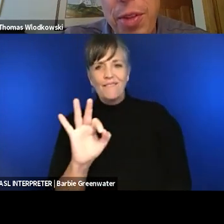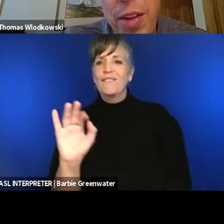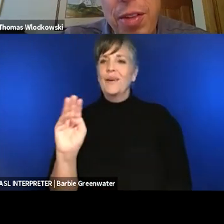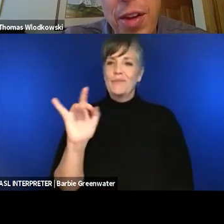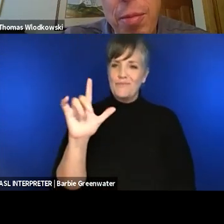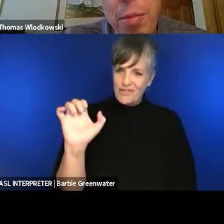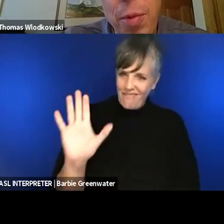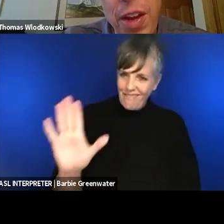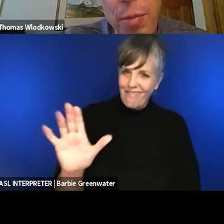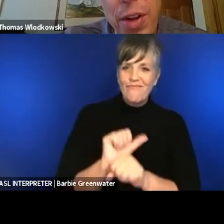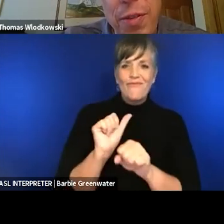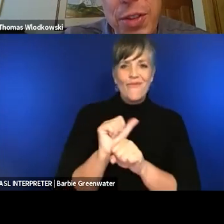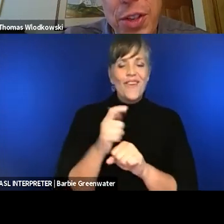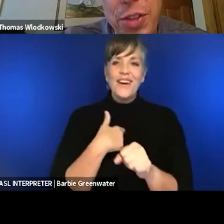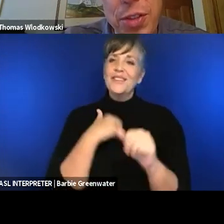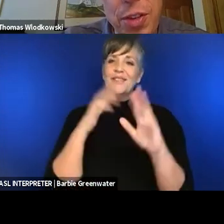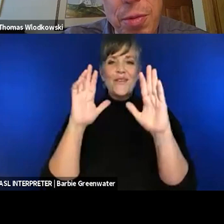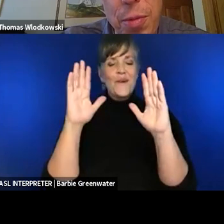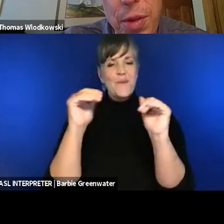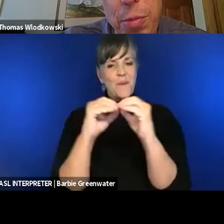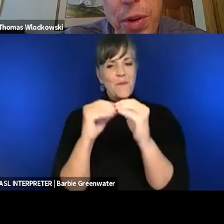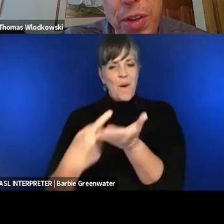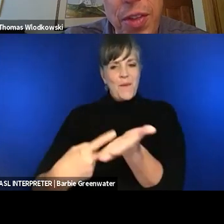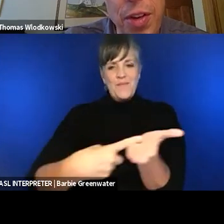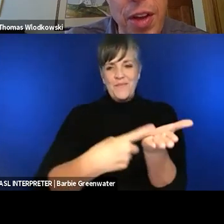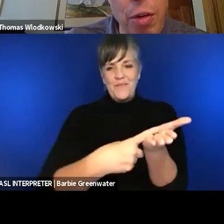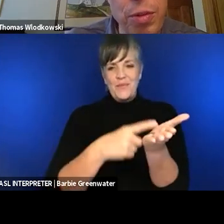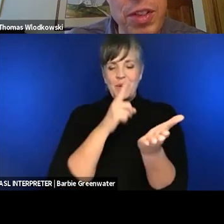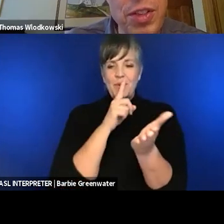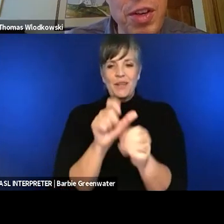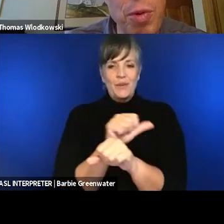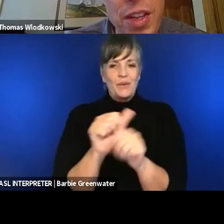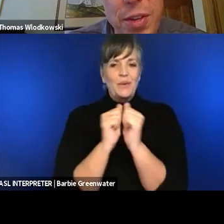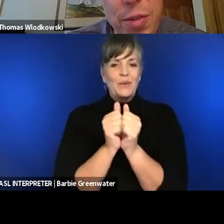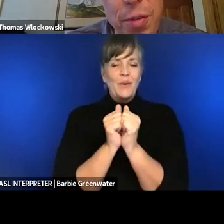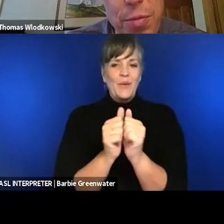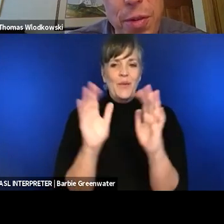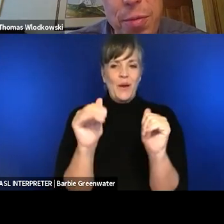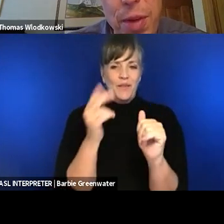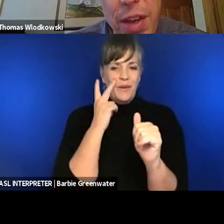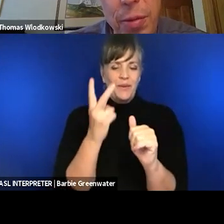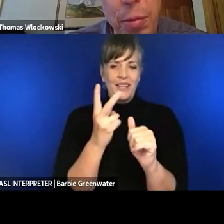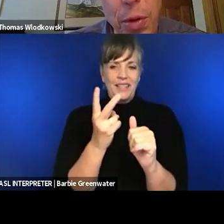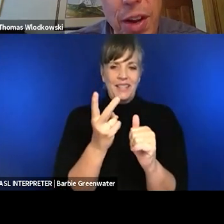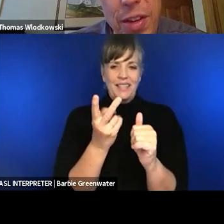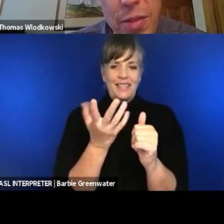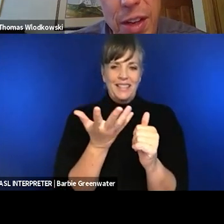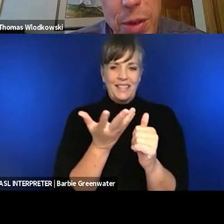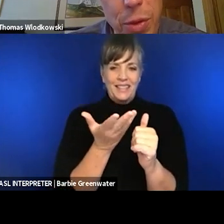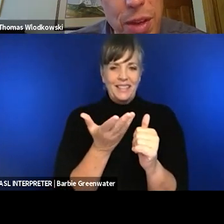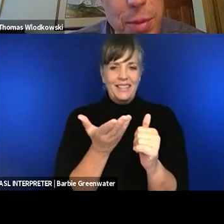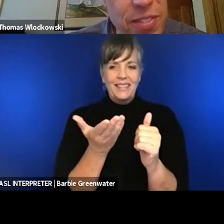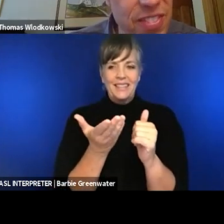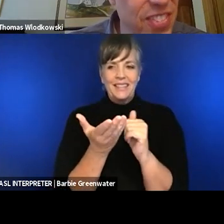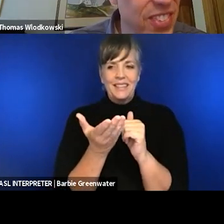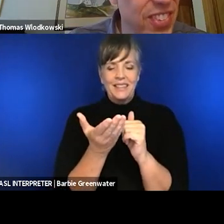I'm hoping that we can have more conversations and really work together to kind of hopefully seed ways of making more content available